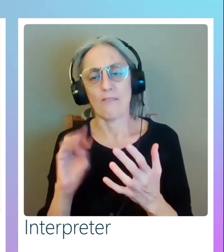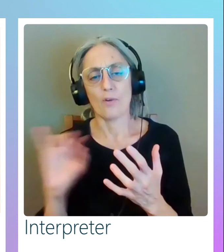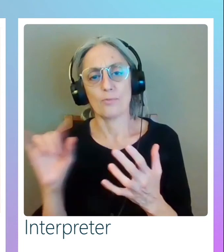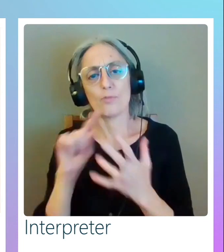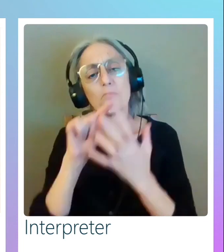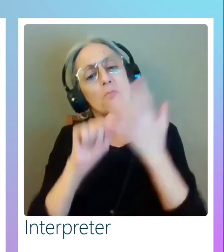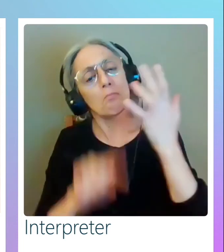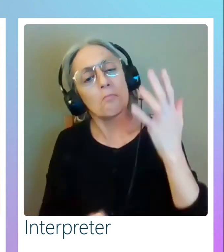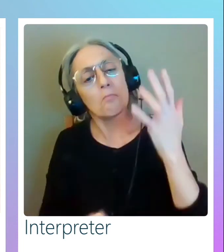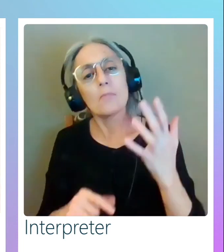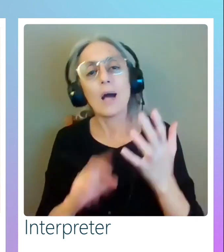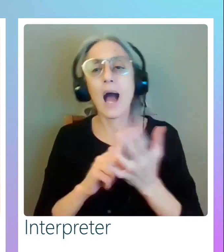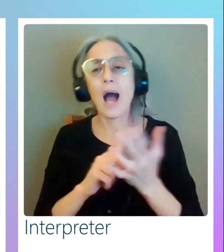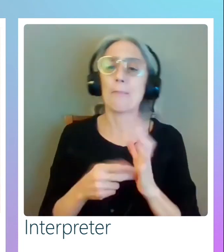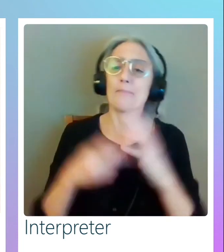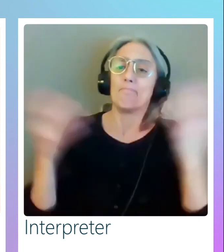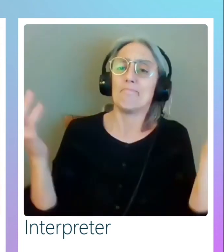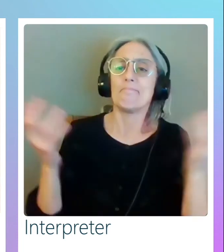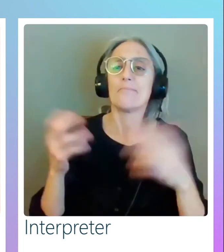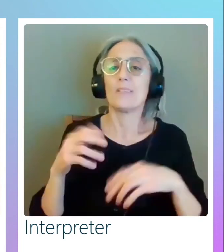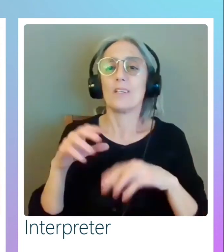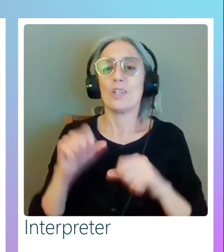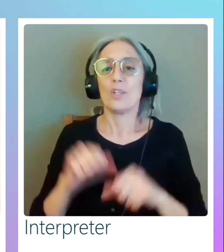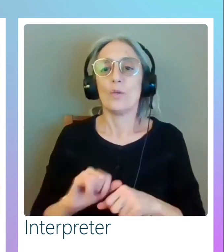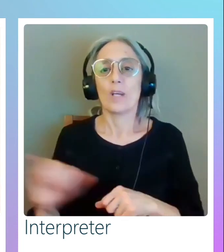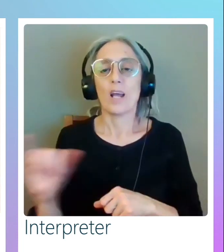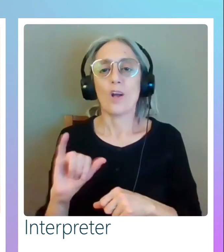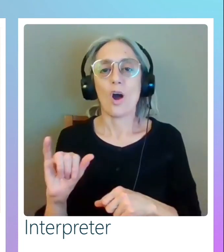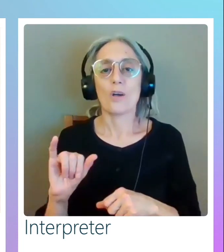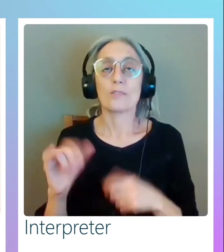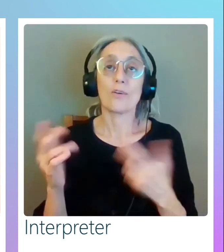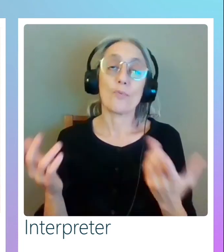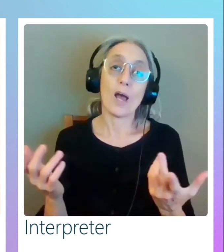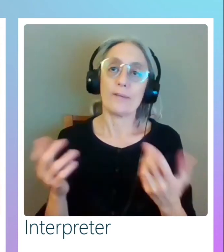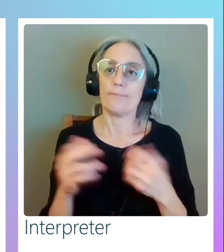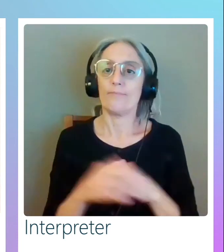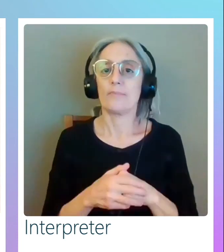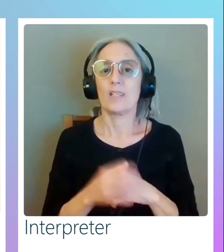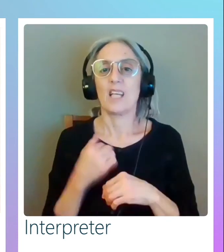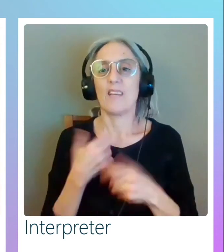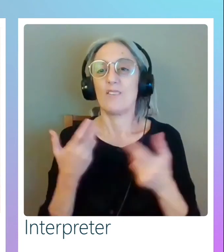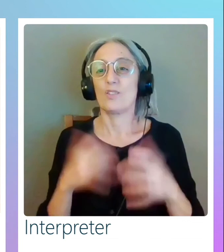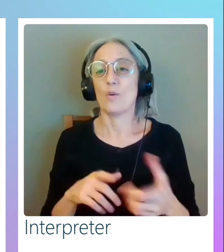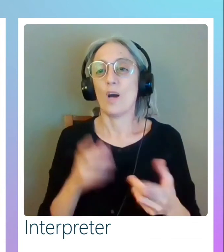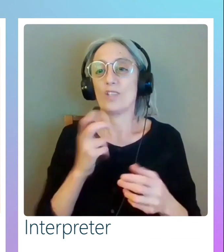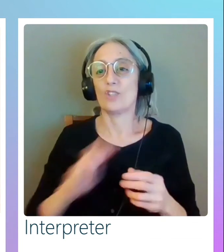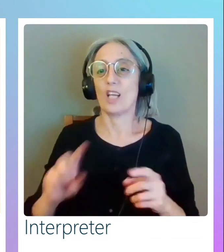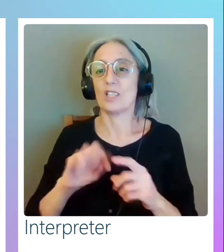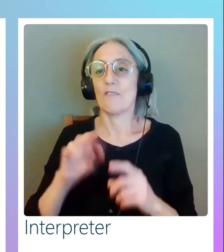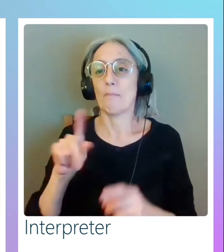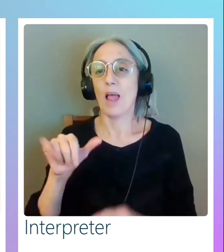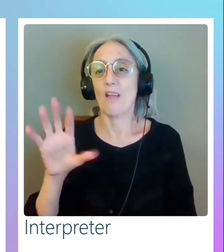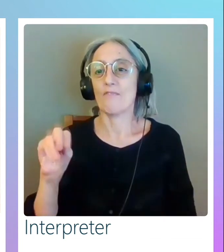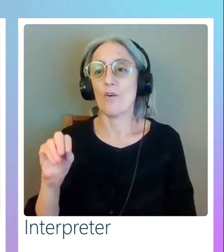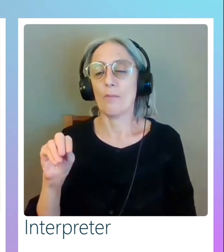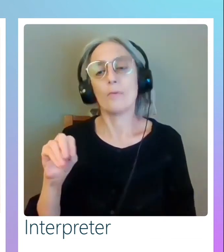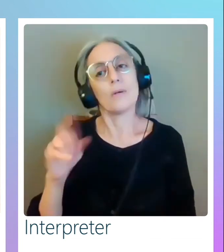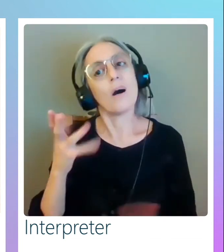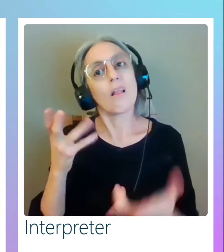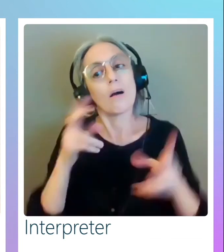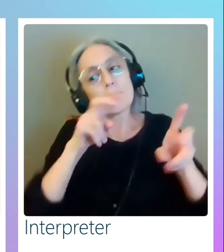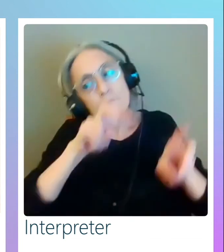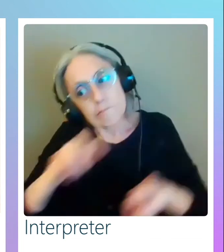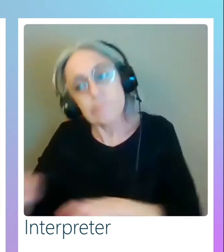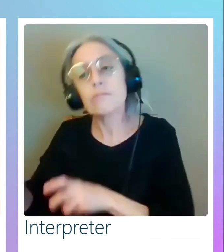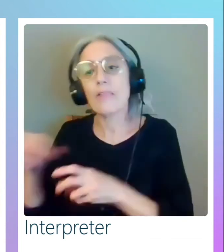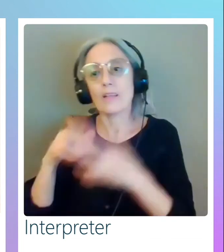mean, you can also just, if you don't feel like changing your platform, so that's a lot sometimes for you to do, especially if you kind of